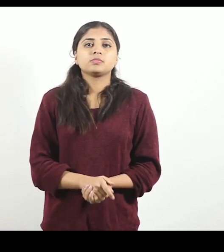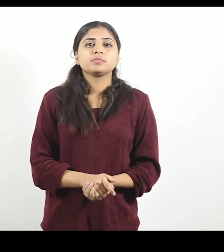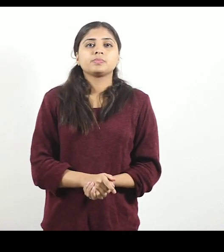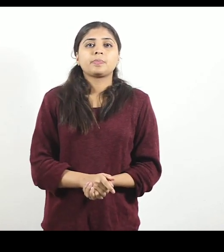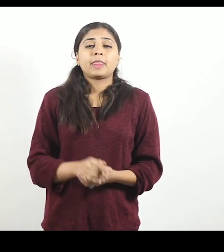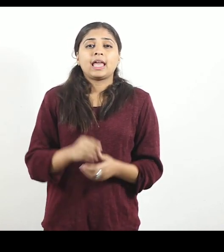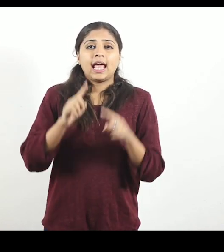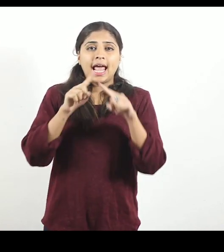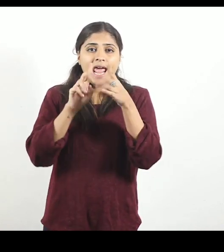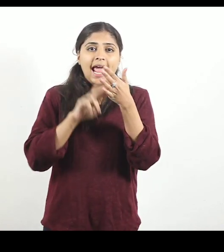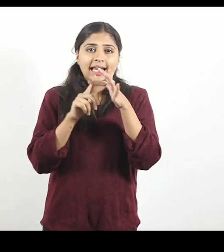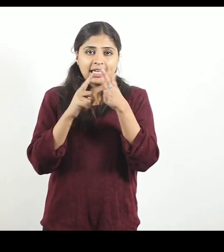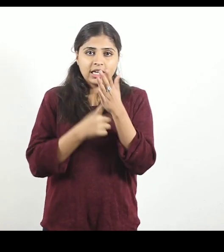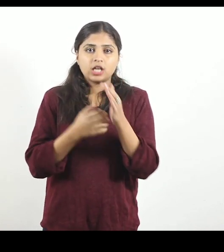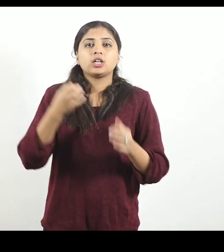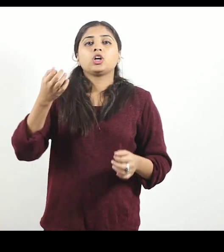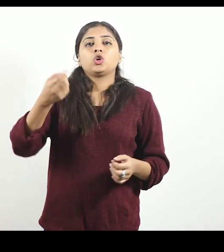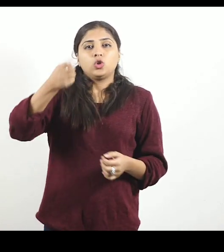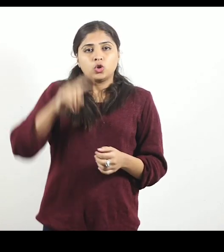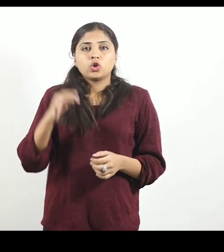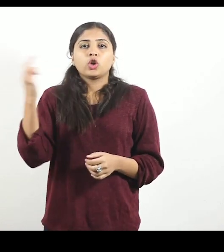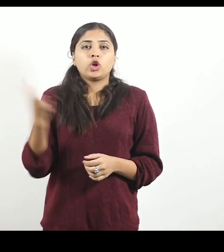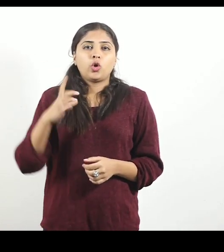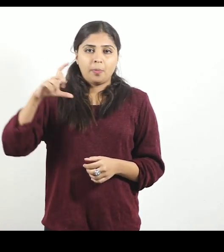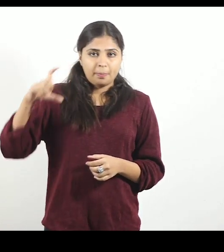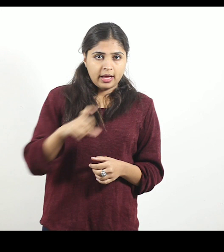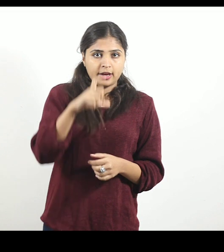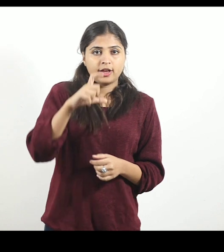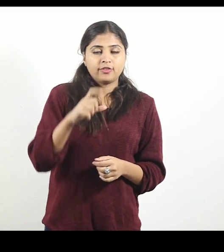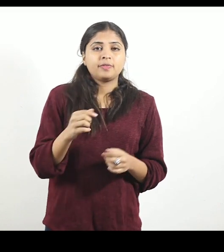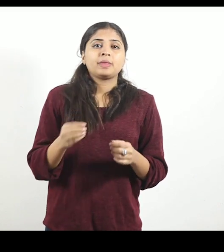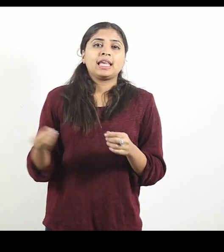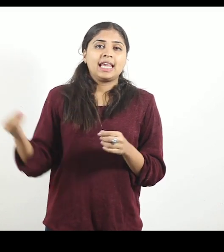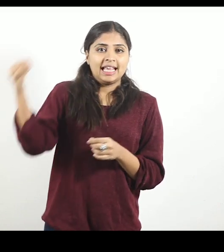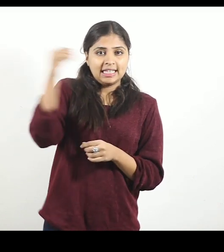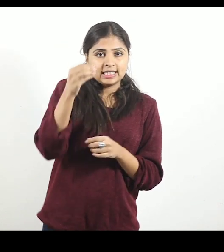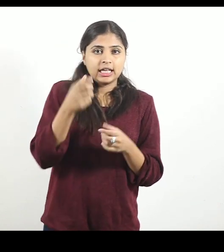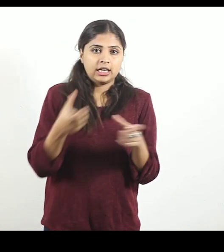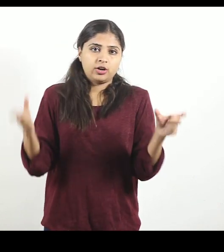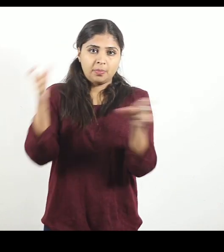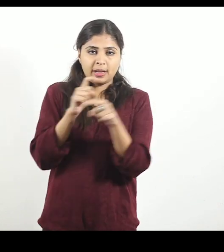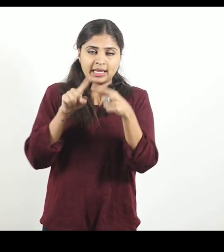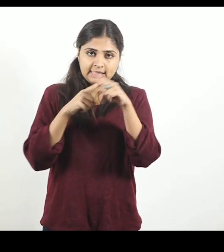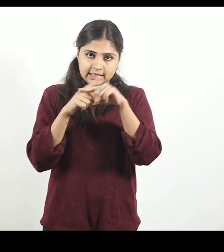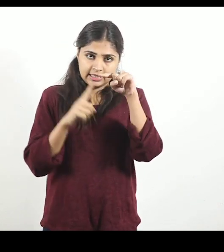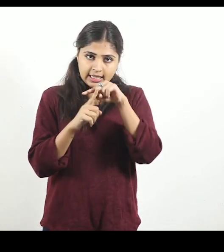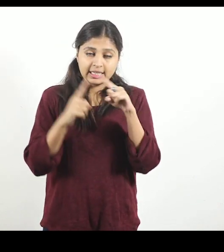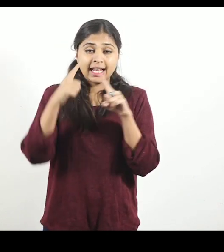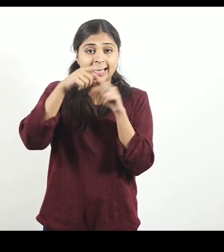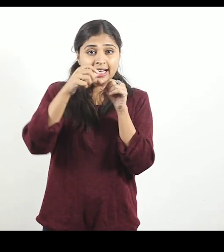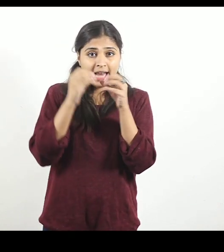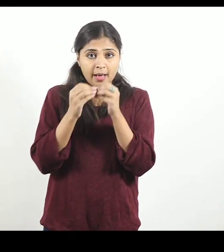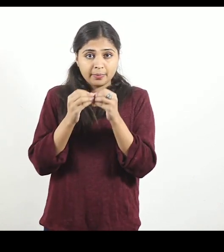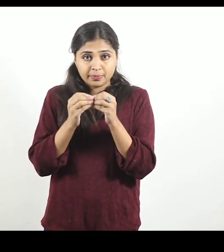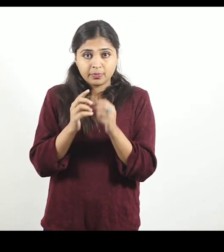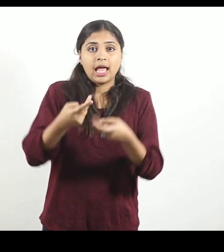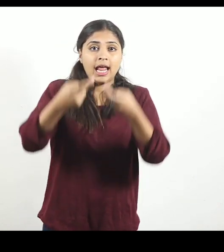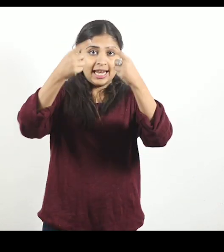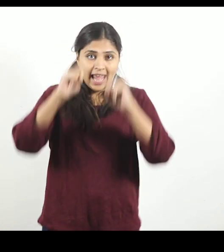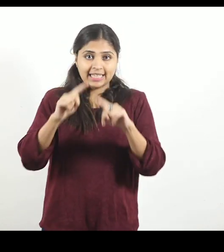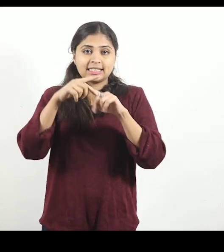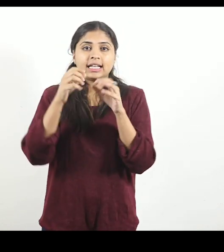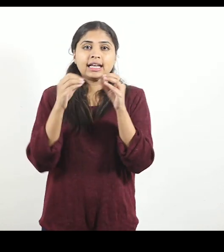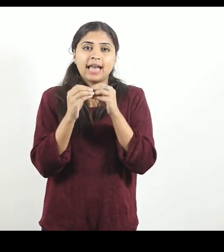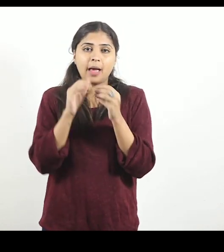Start a new paragraph. Insert. Replace the text. Tab. Move the cursor to the next tab